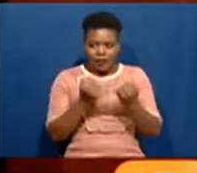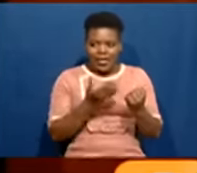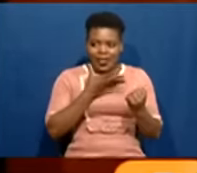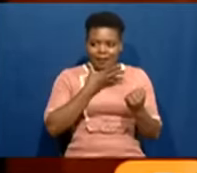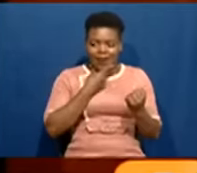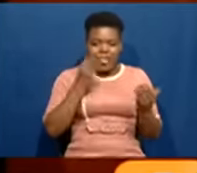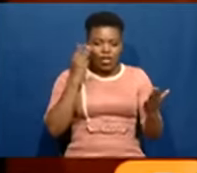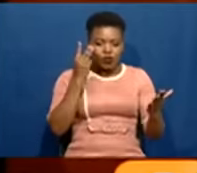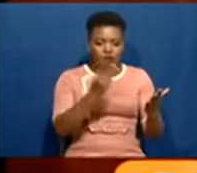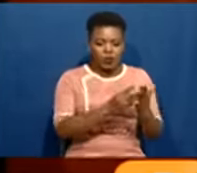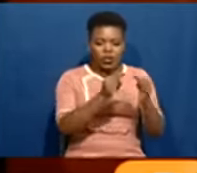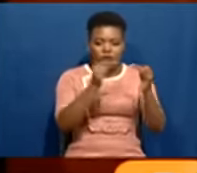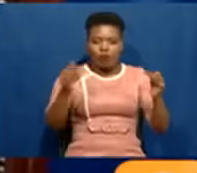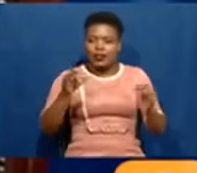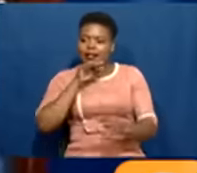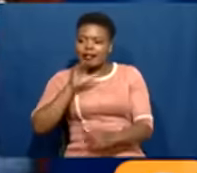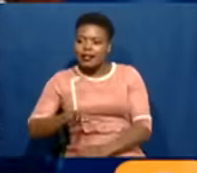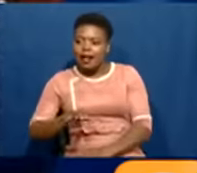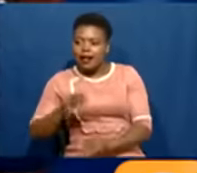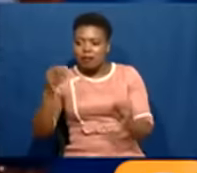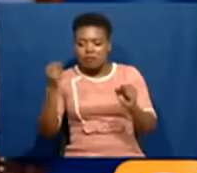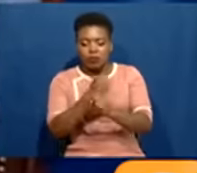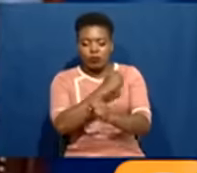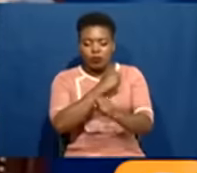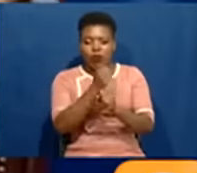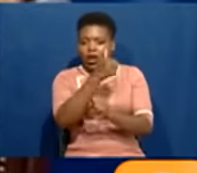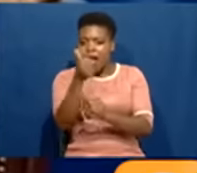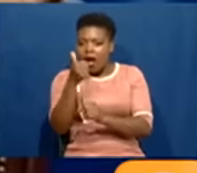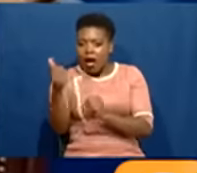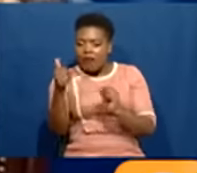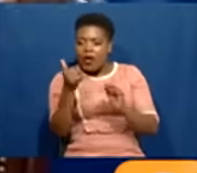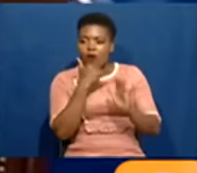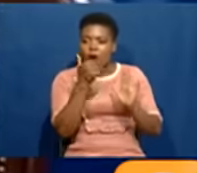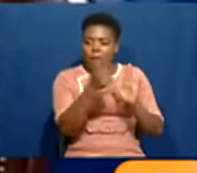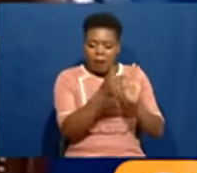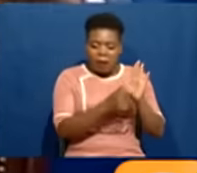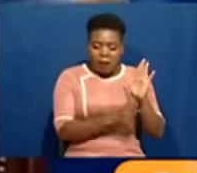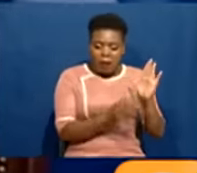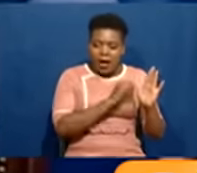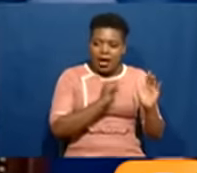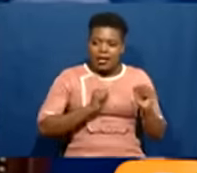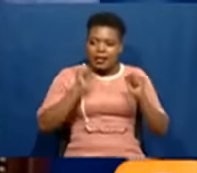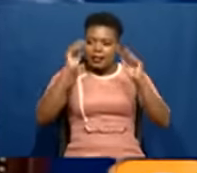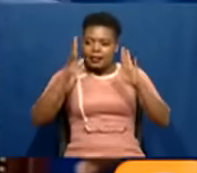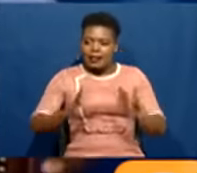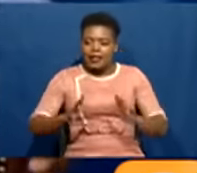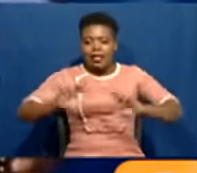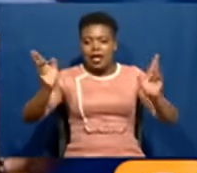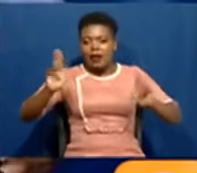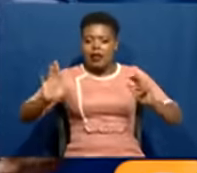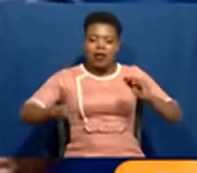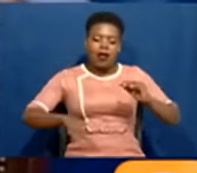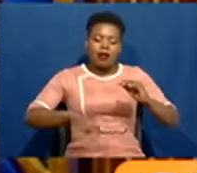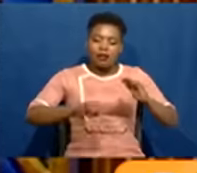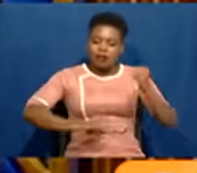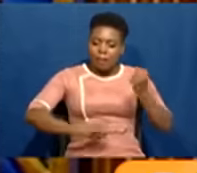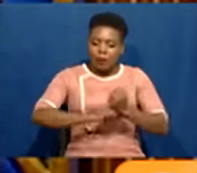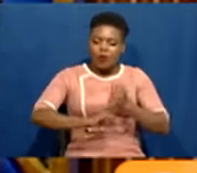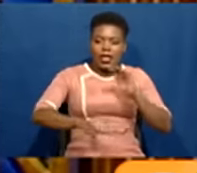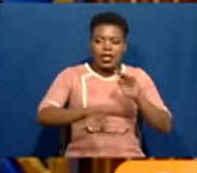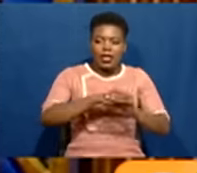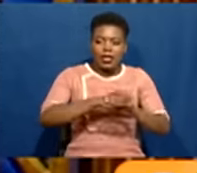witness against the dad. In all the other charges, senators by a majority impeached the Kisii deputy governor. The